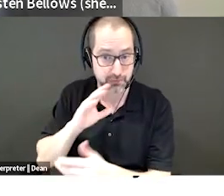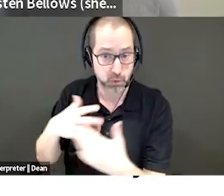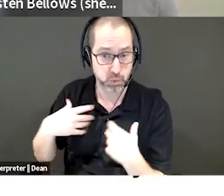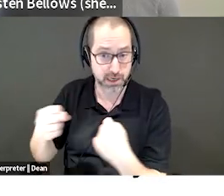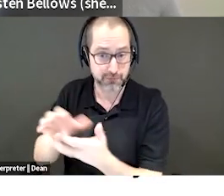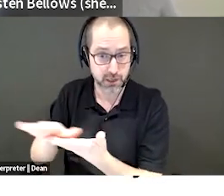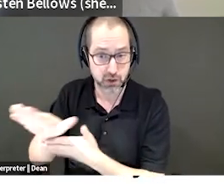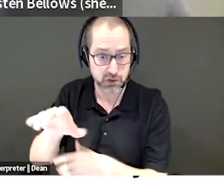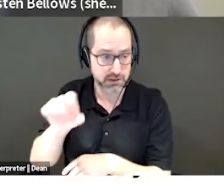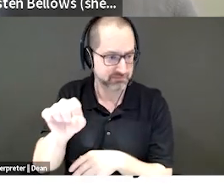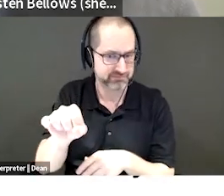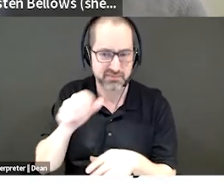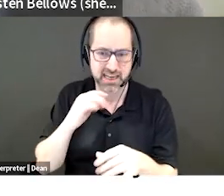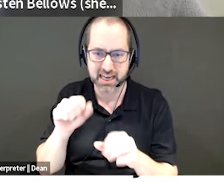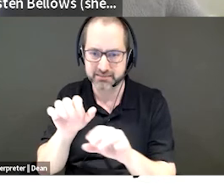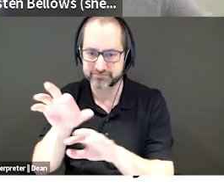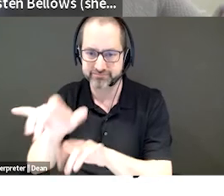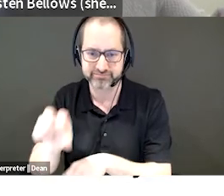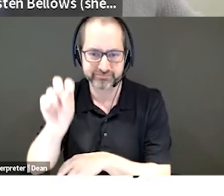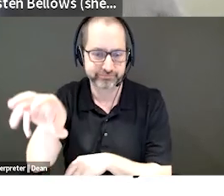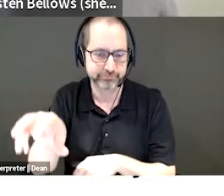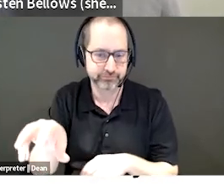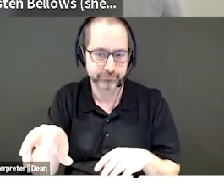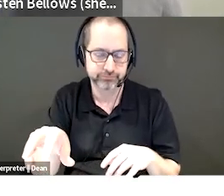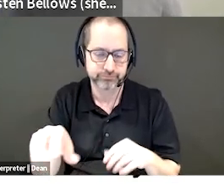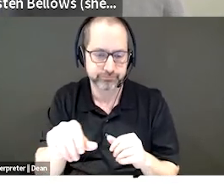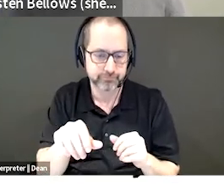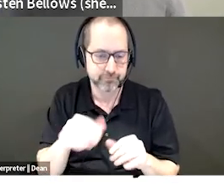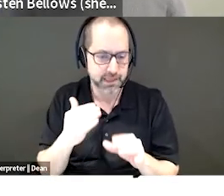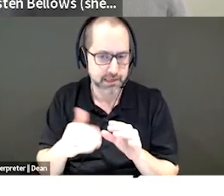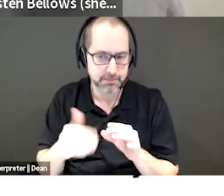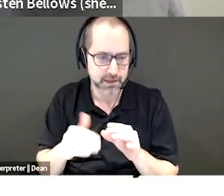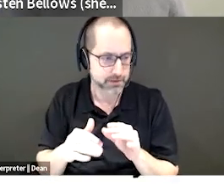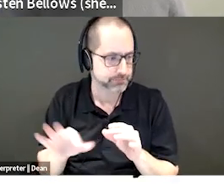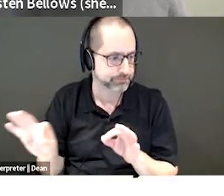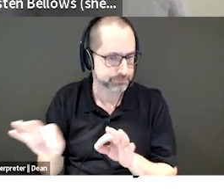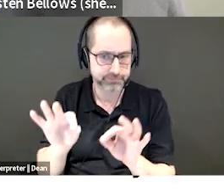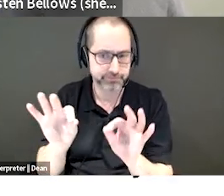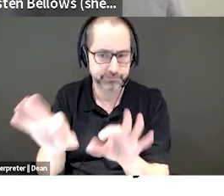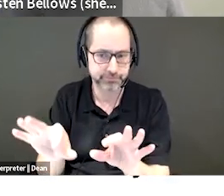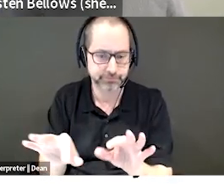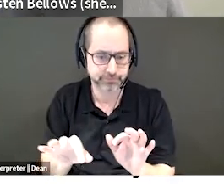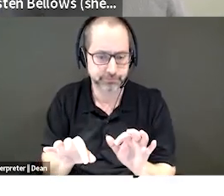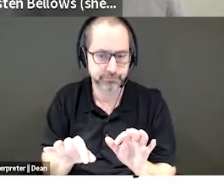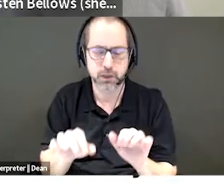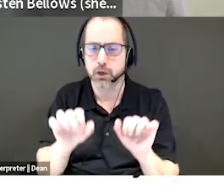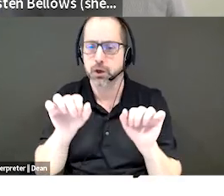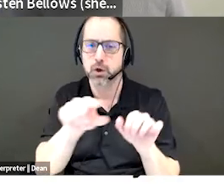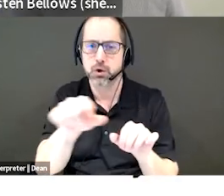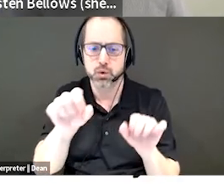to stop sharing though. Or what's our email? Here we go. So if you just go